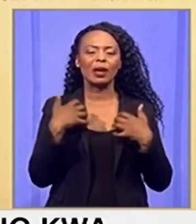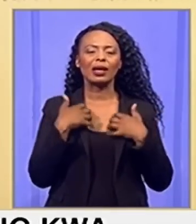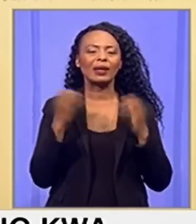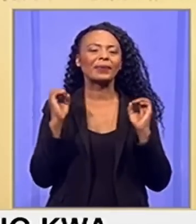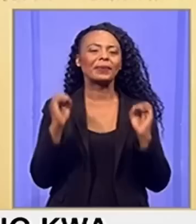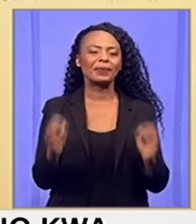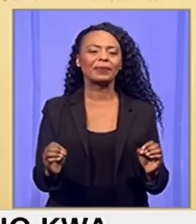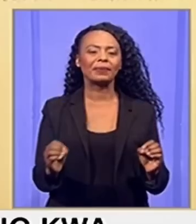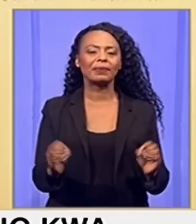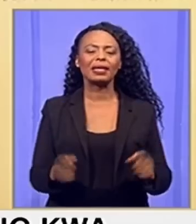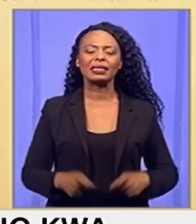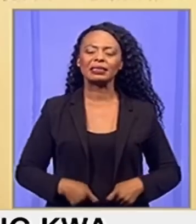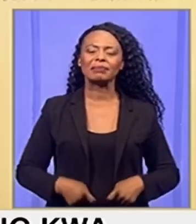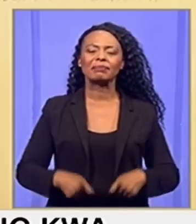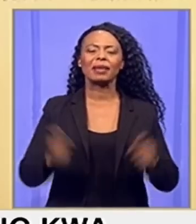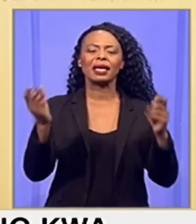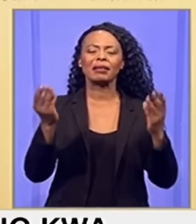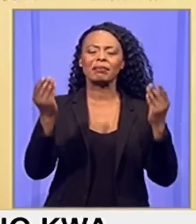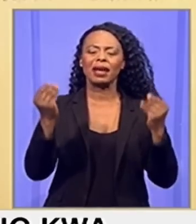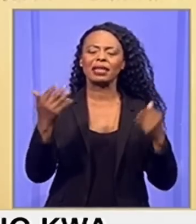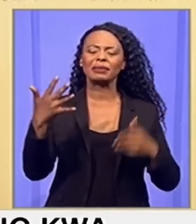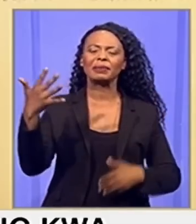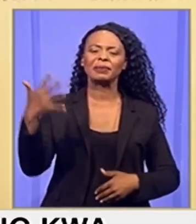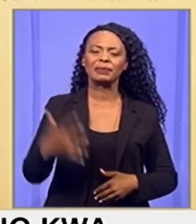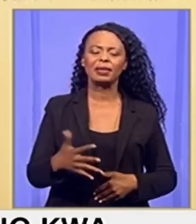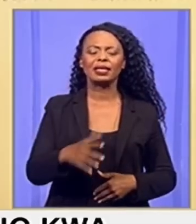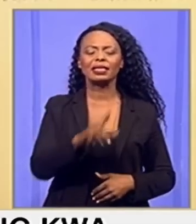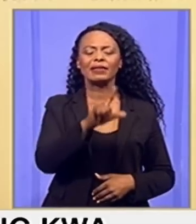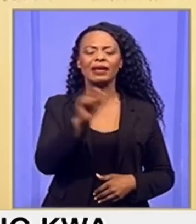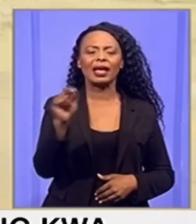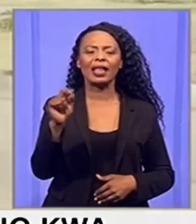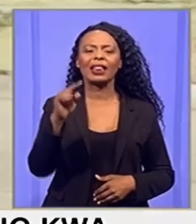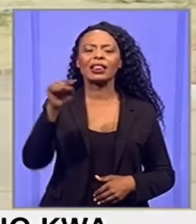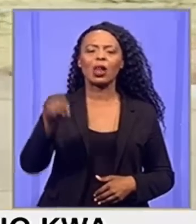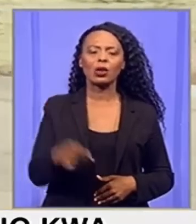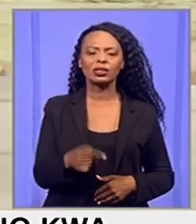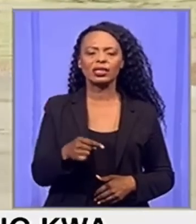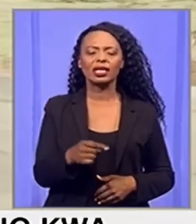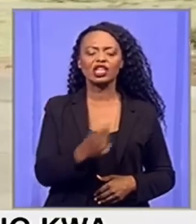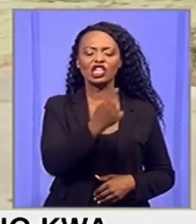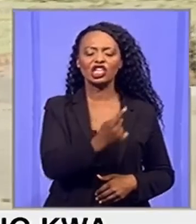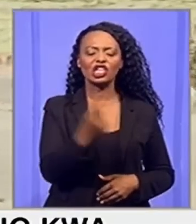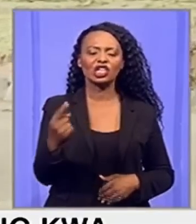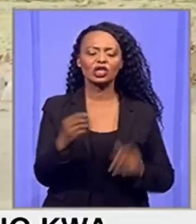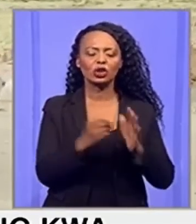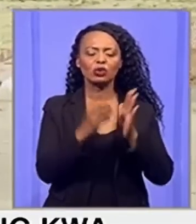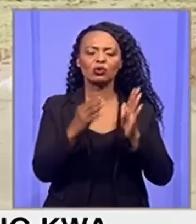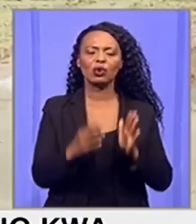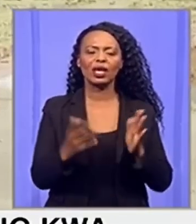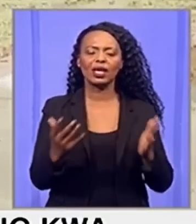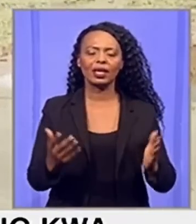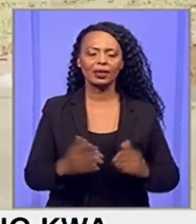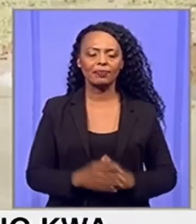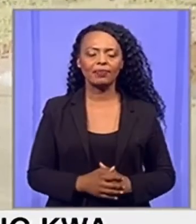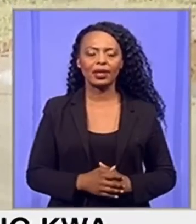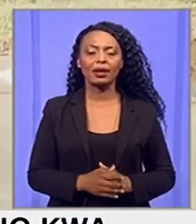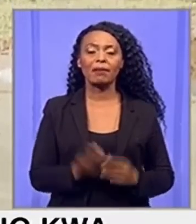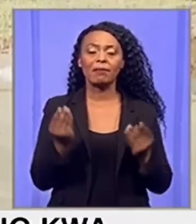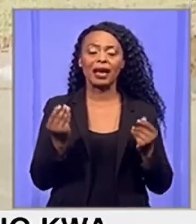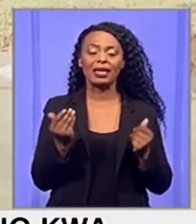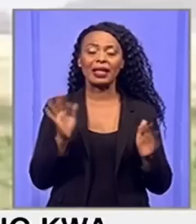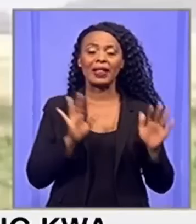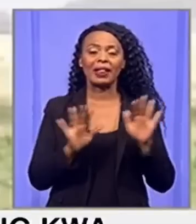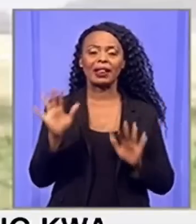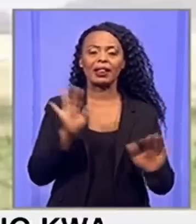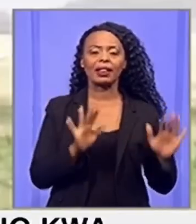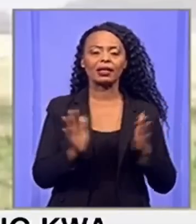gore re sebedisitse tšhelete ka lekanang 700,000 ngwaneng a le mong. Go tlhoka madi e nnile lebaka le legolo le le dirileng gore bangwe